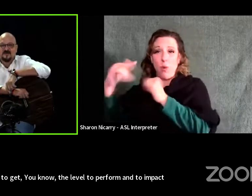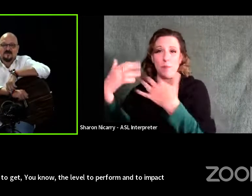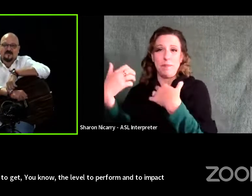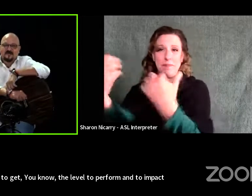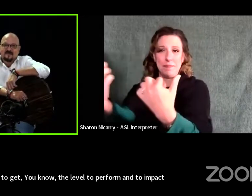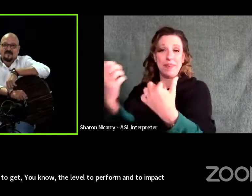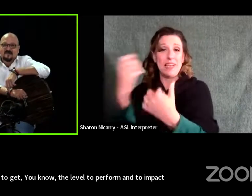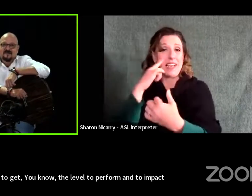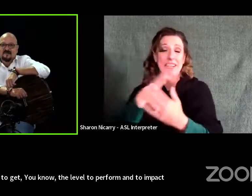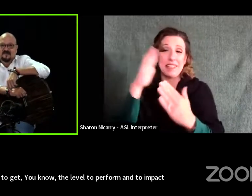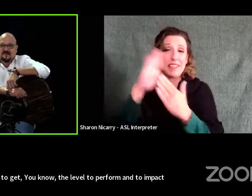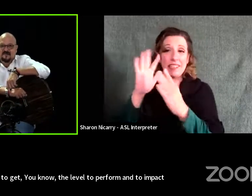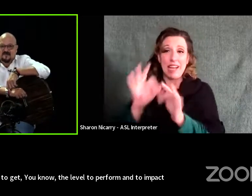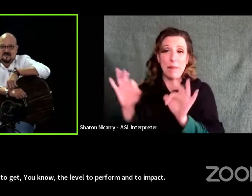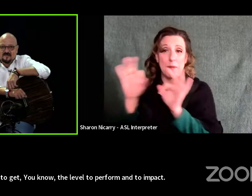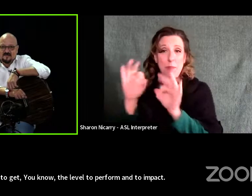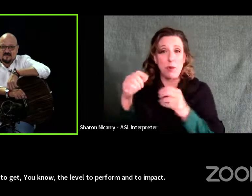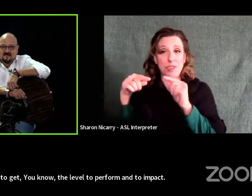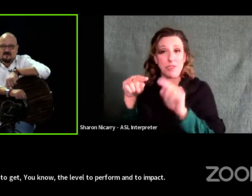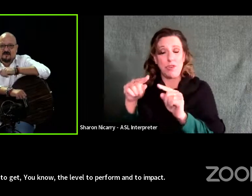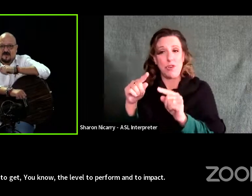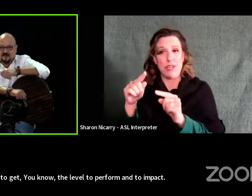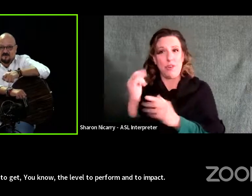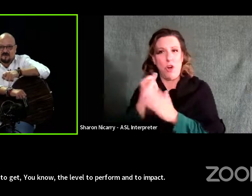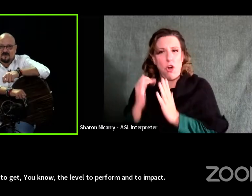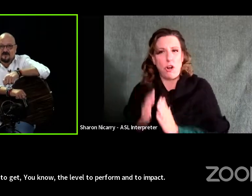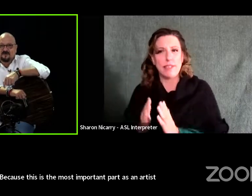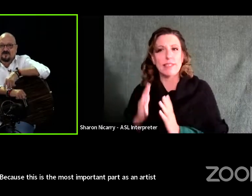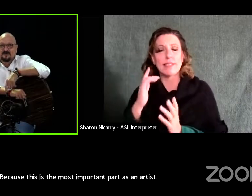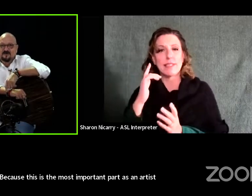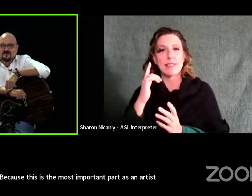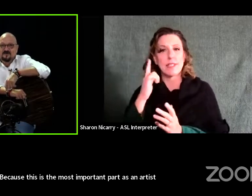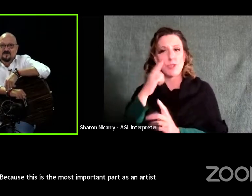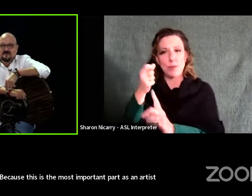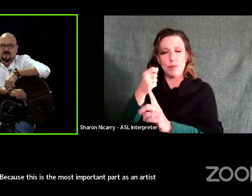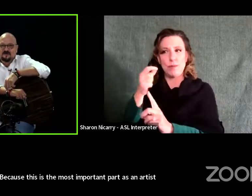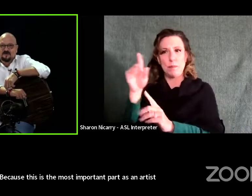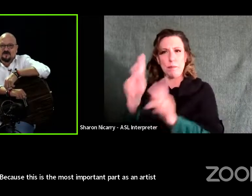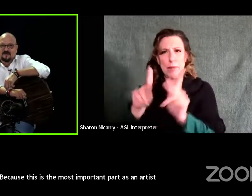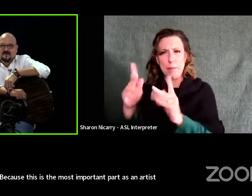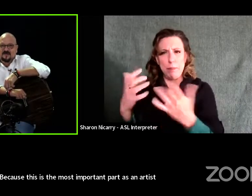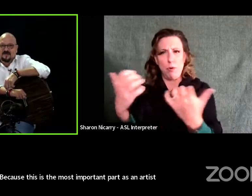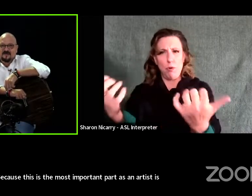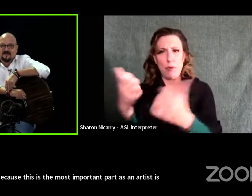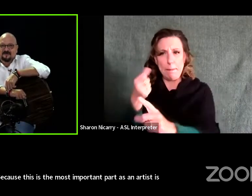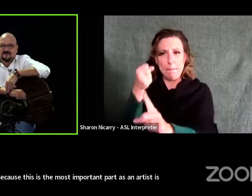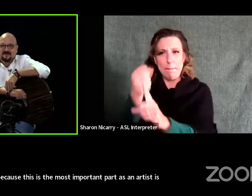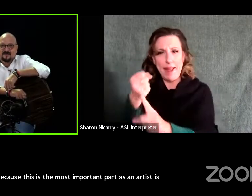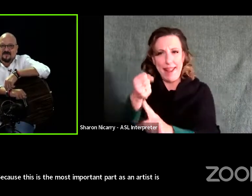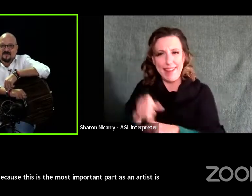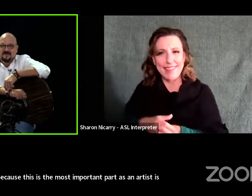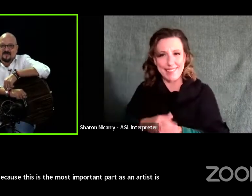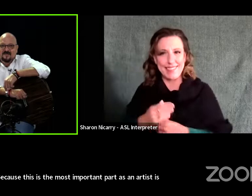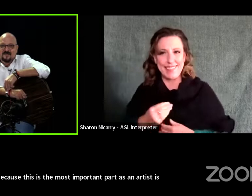important part as an artist, is to impact the people, to